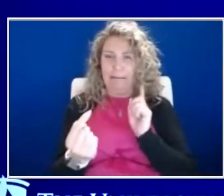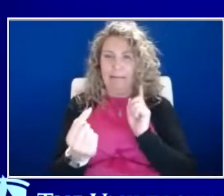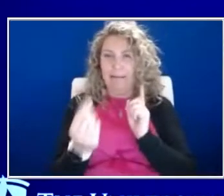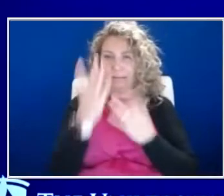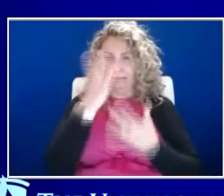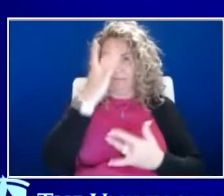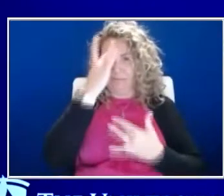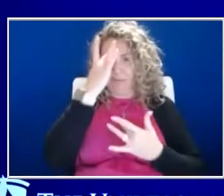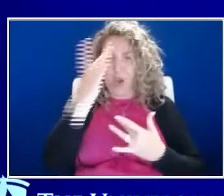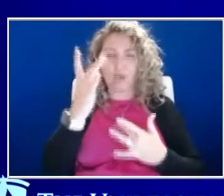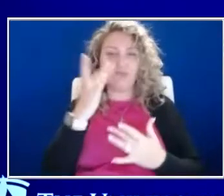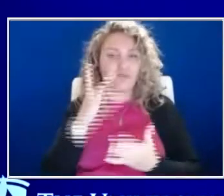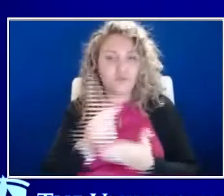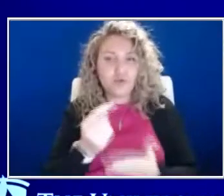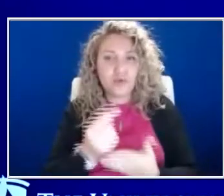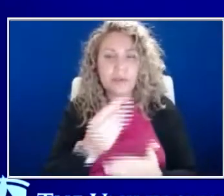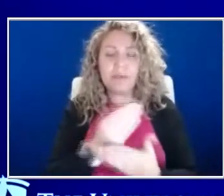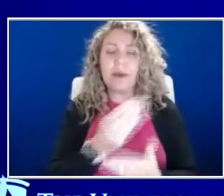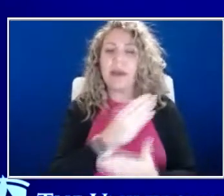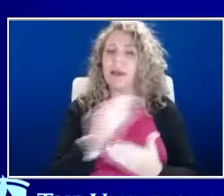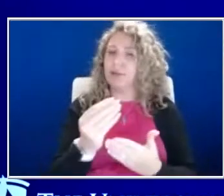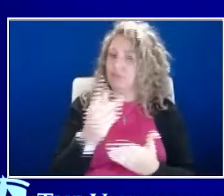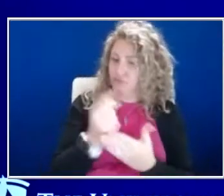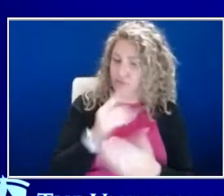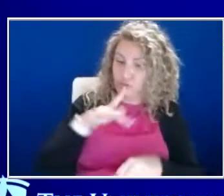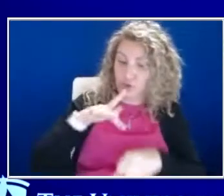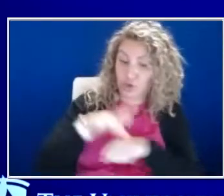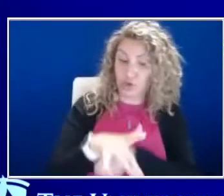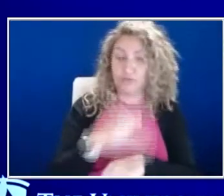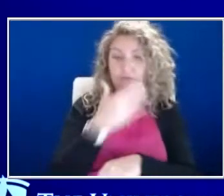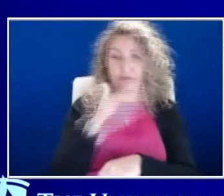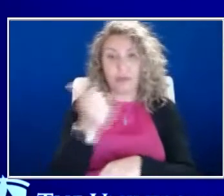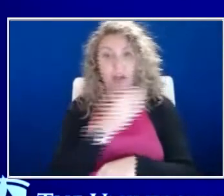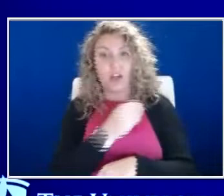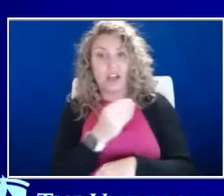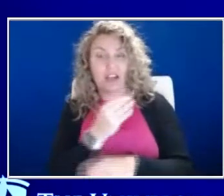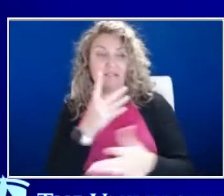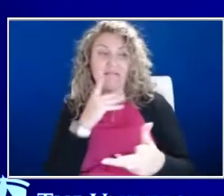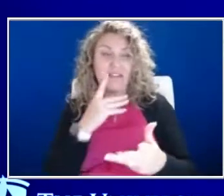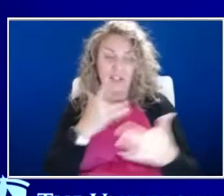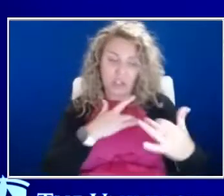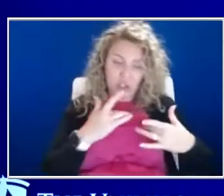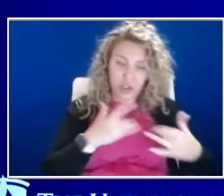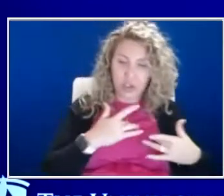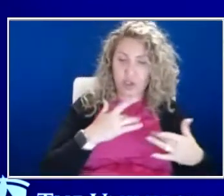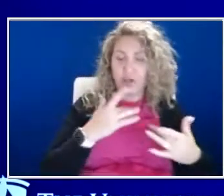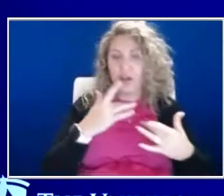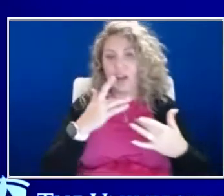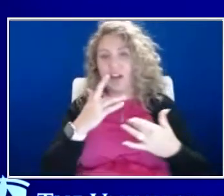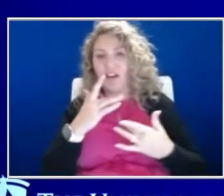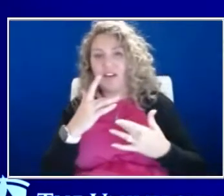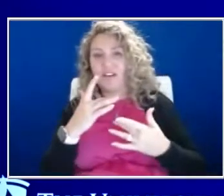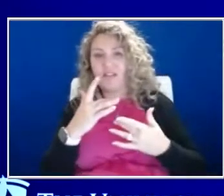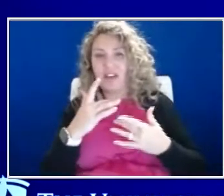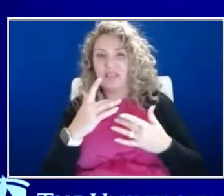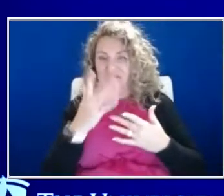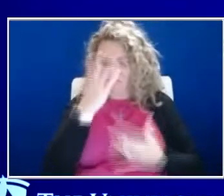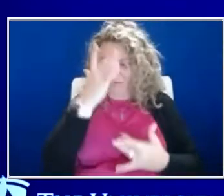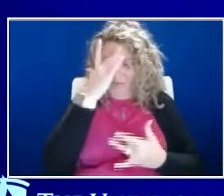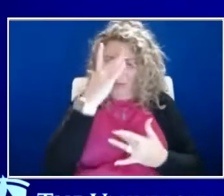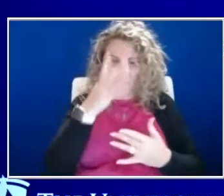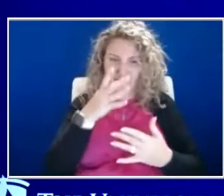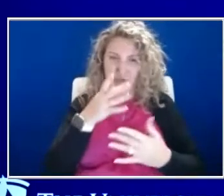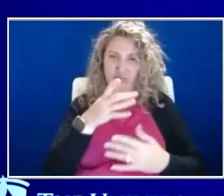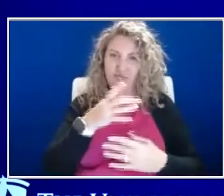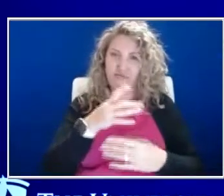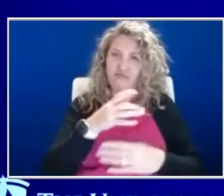treated earlier is better. Always have concern about viral resistance to any drugs, any antivirals we may have.